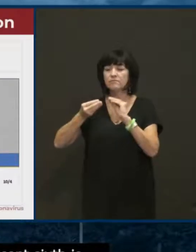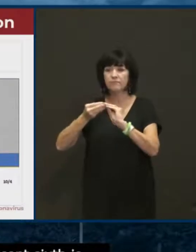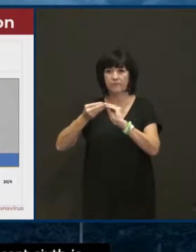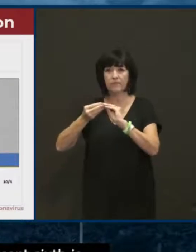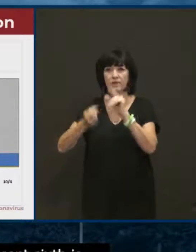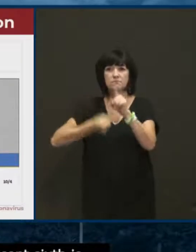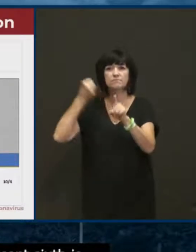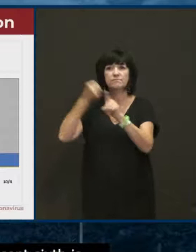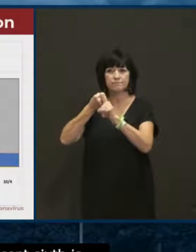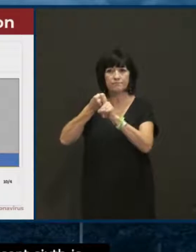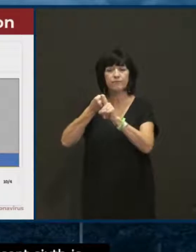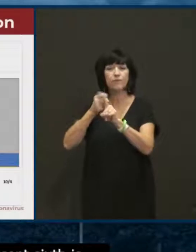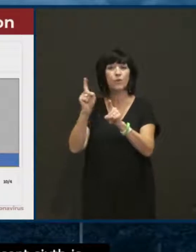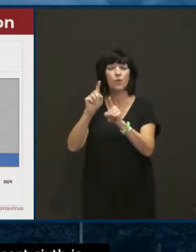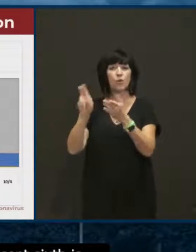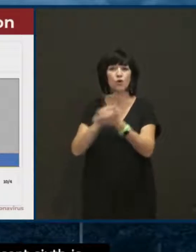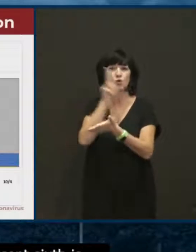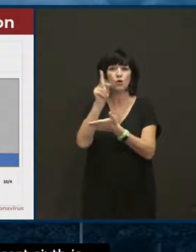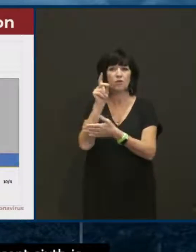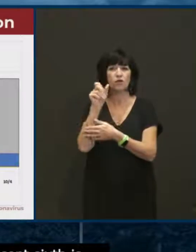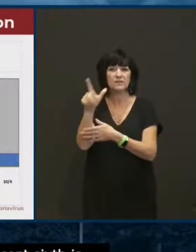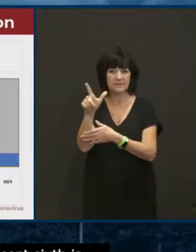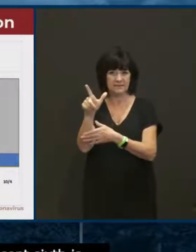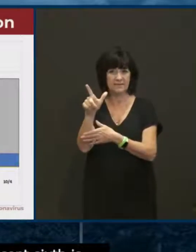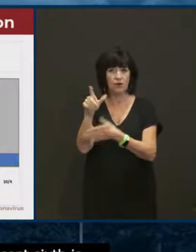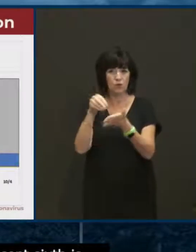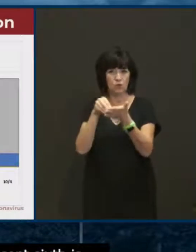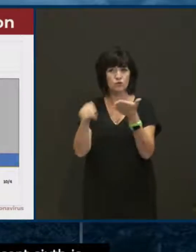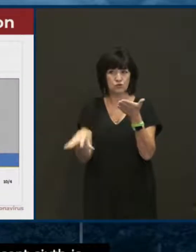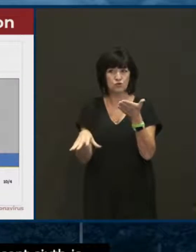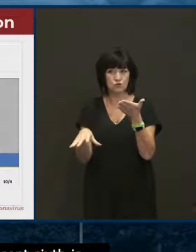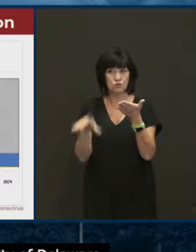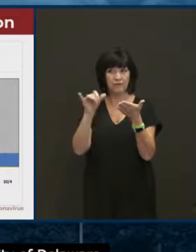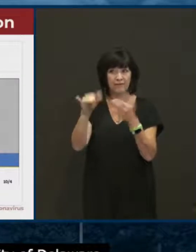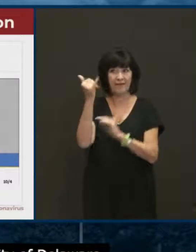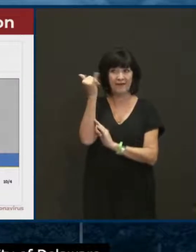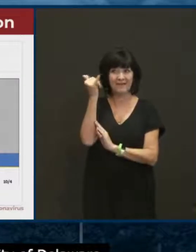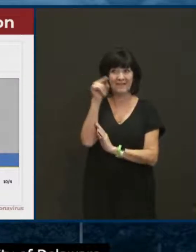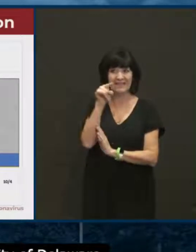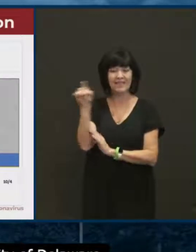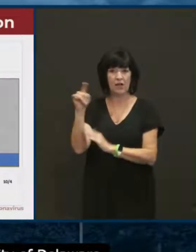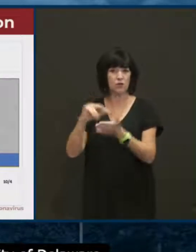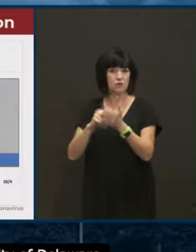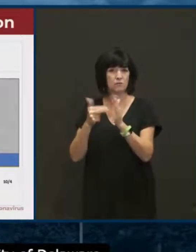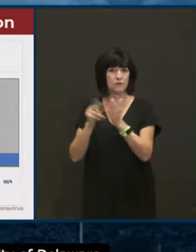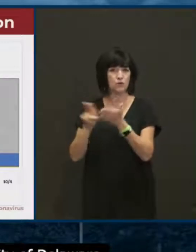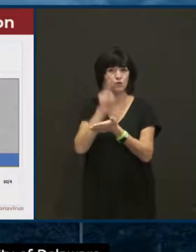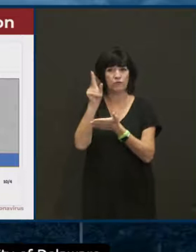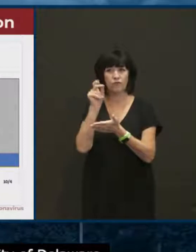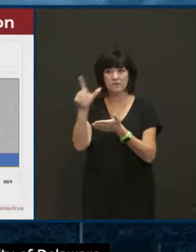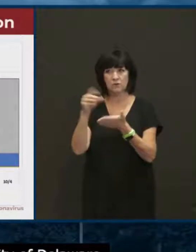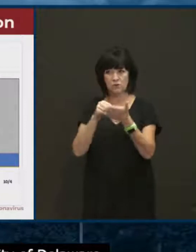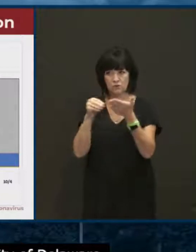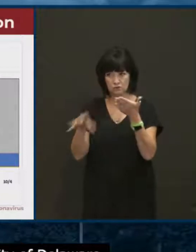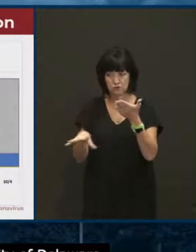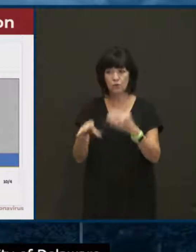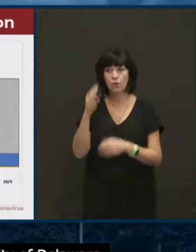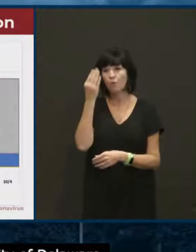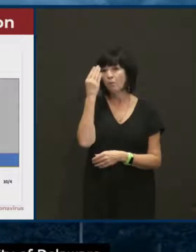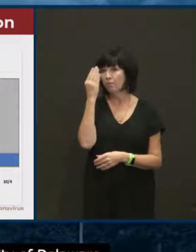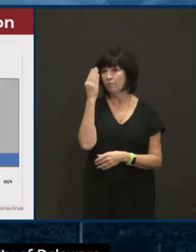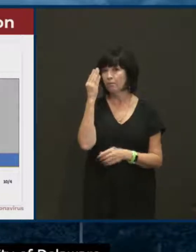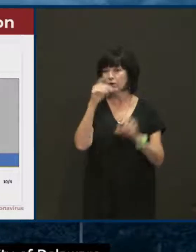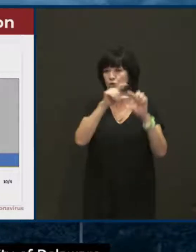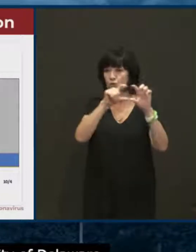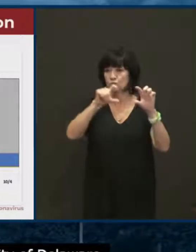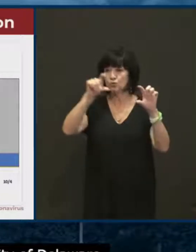our University of Delaware students. So the yellow boxes are University of Delaware students. The blue boxes in